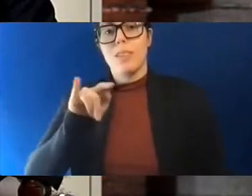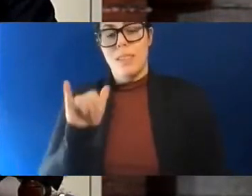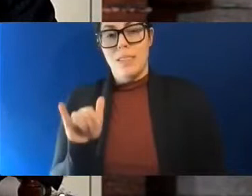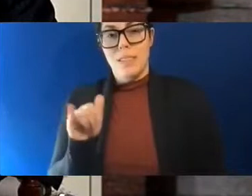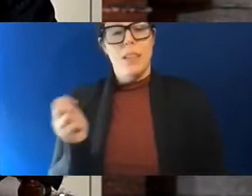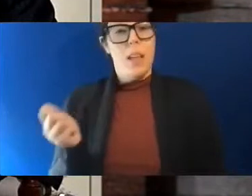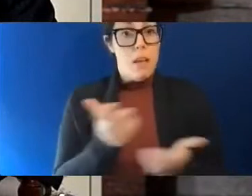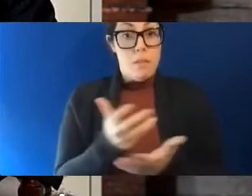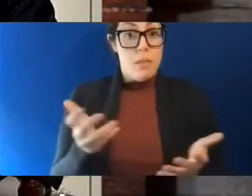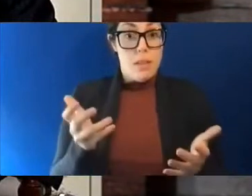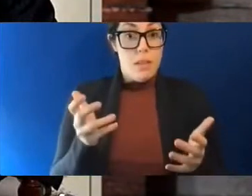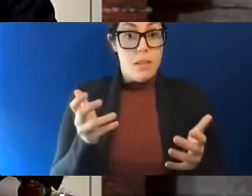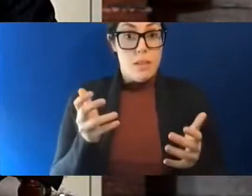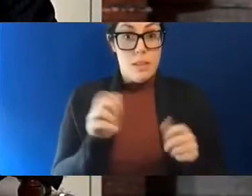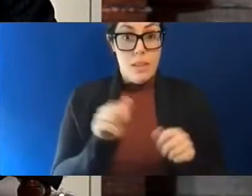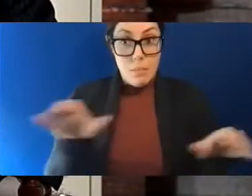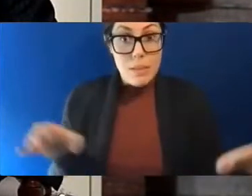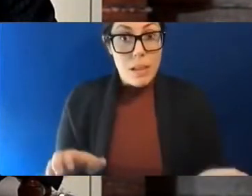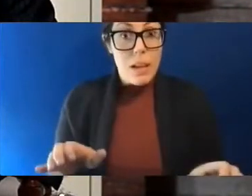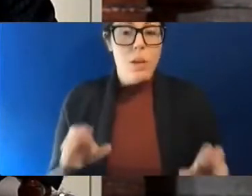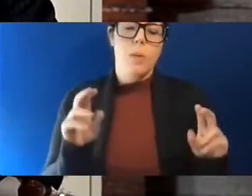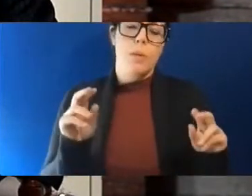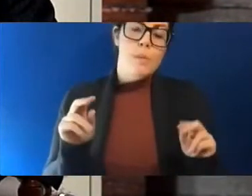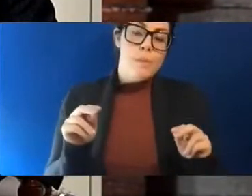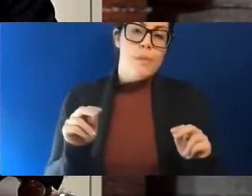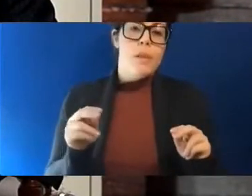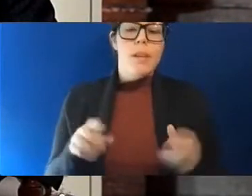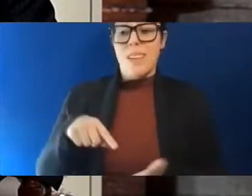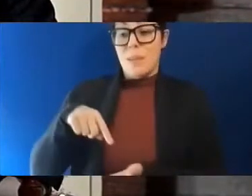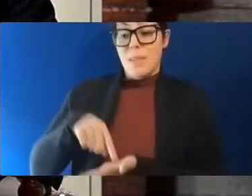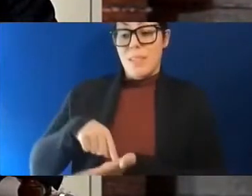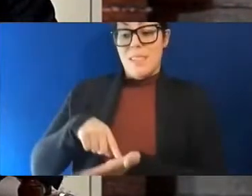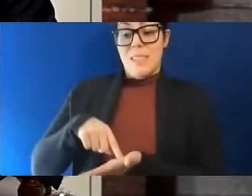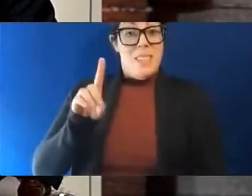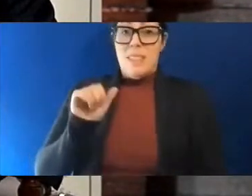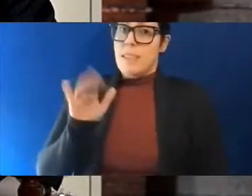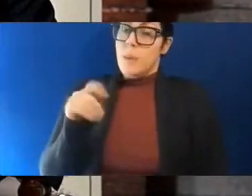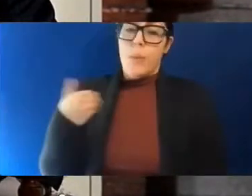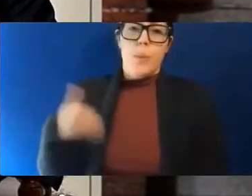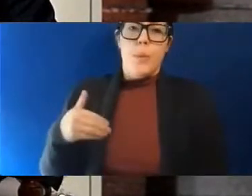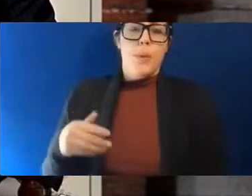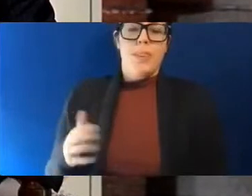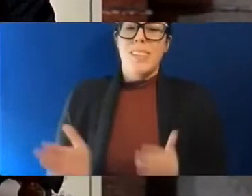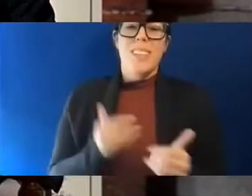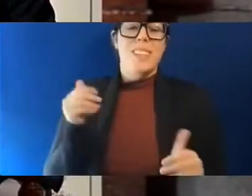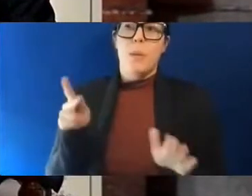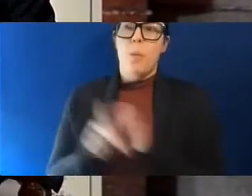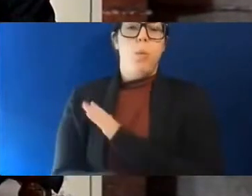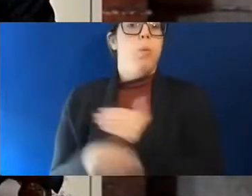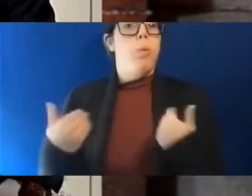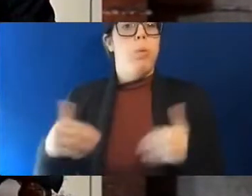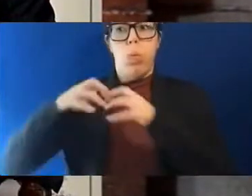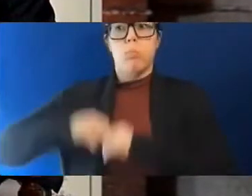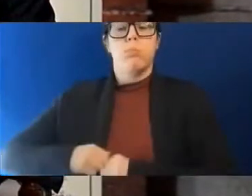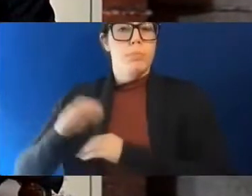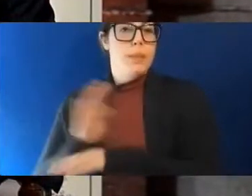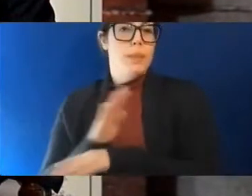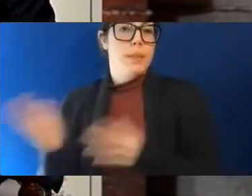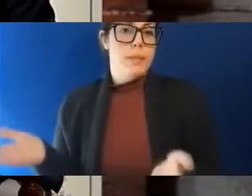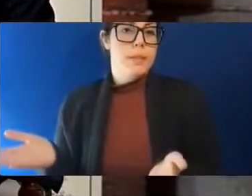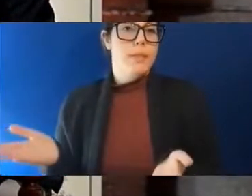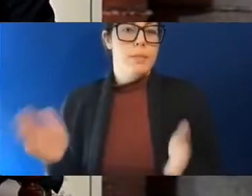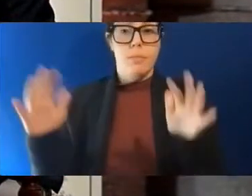everything can't be debt. And debt is one of the fastest killers of so many of our businesses. They don't get